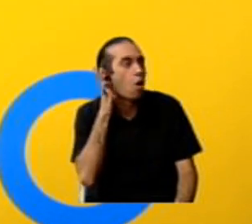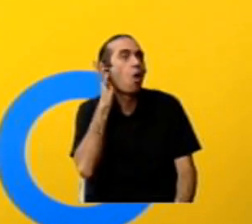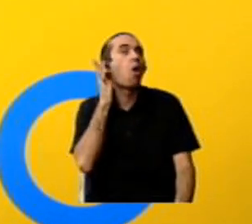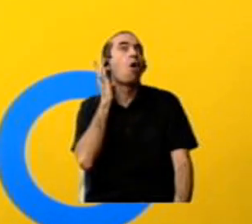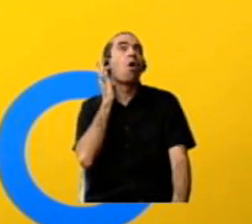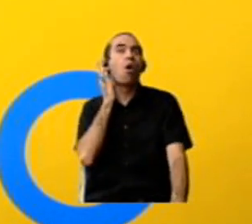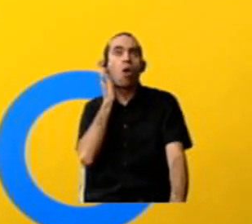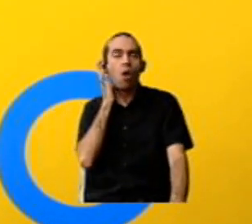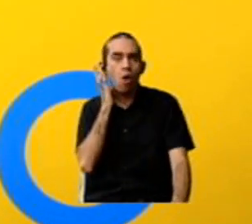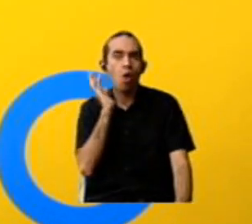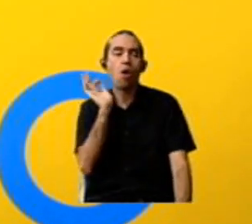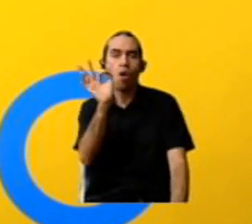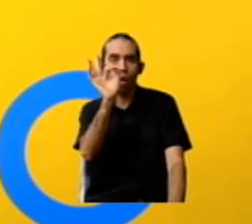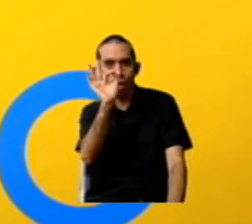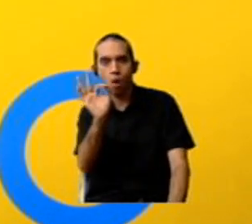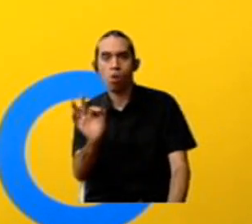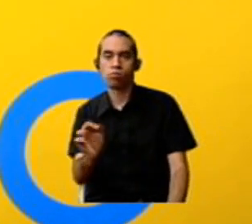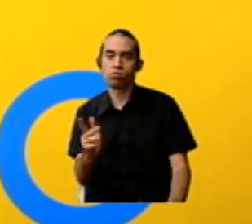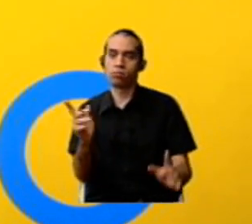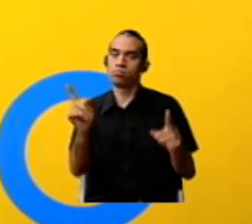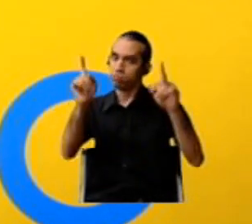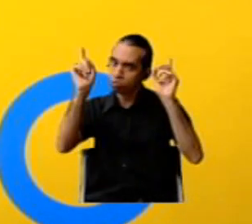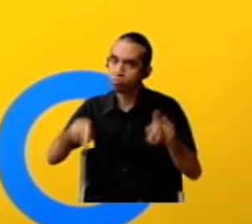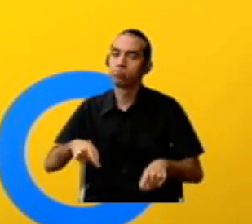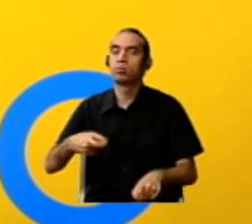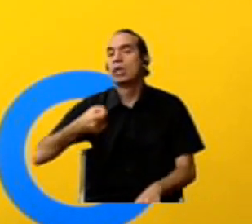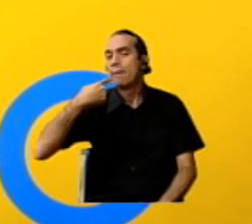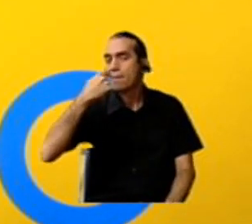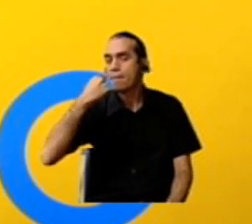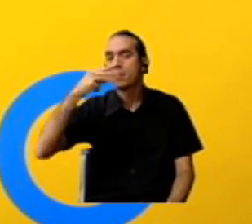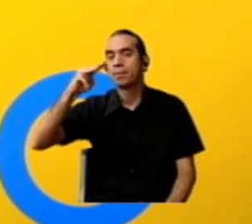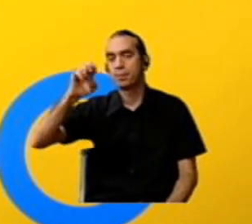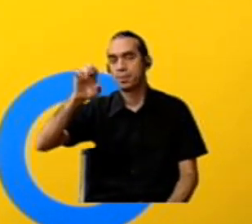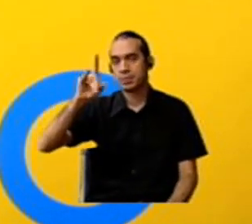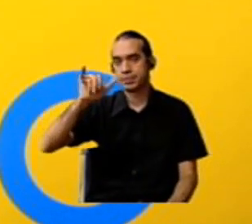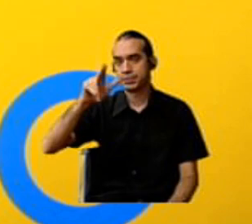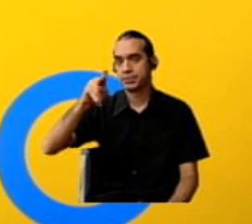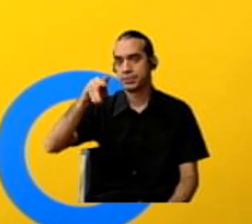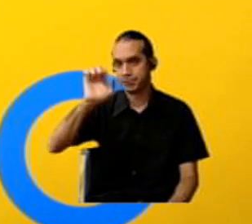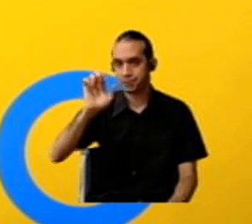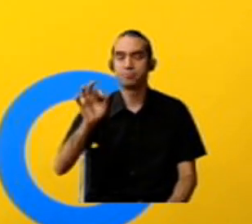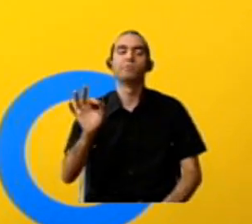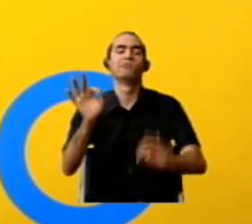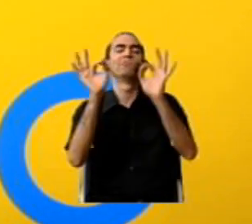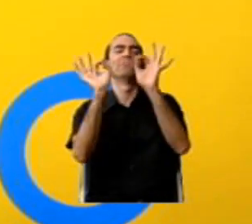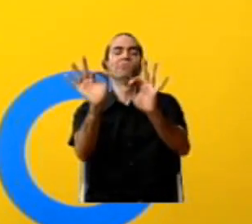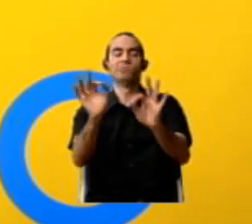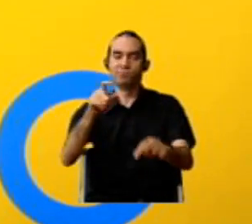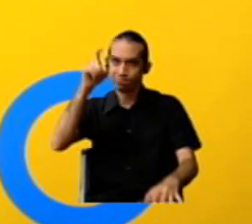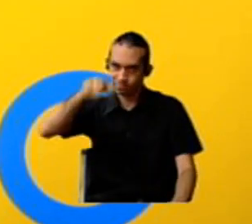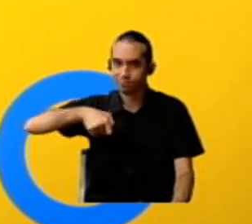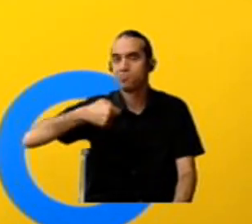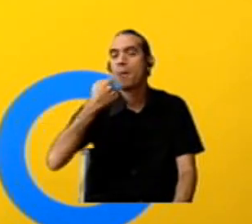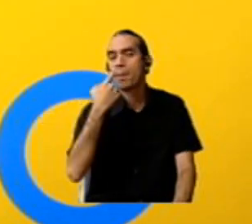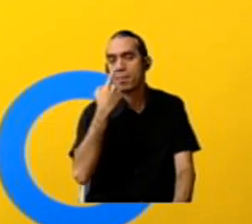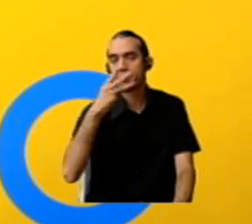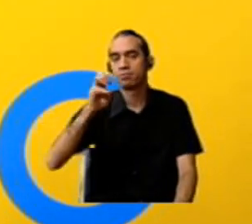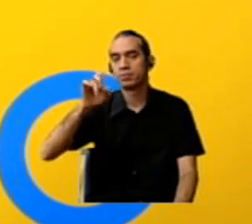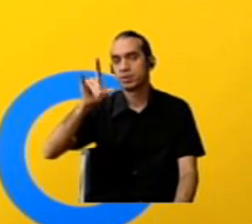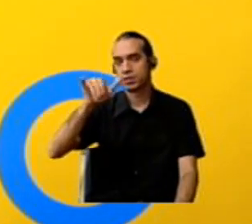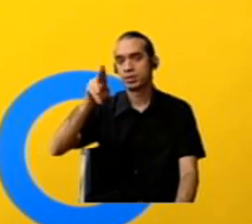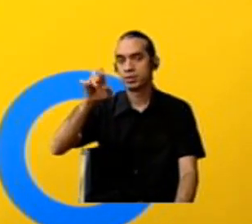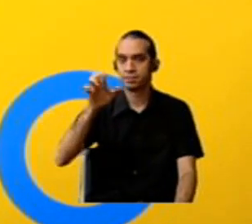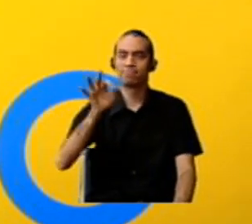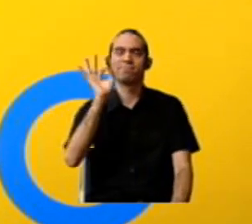Oh, that's nice. We should take medicine. Okay, very good. We should take medicine.